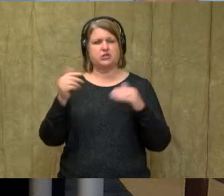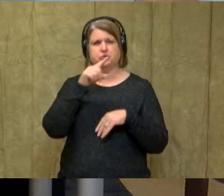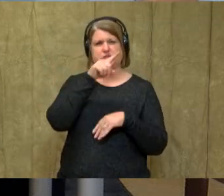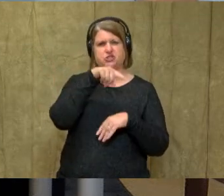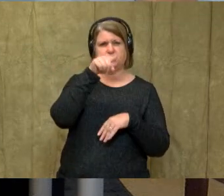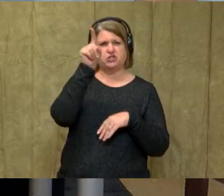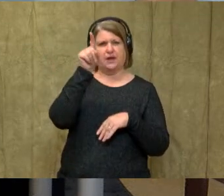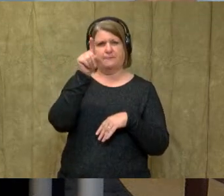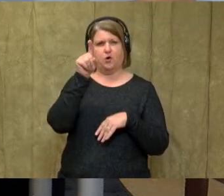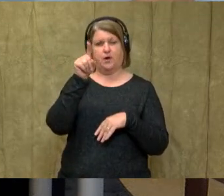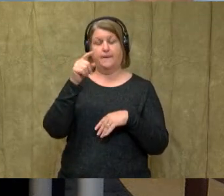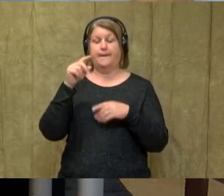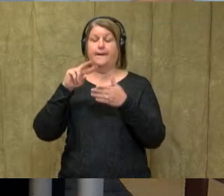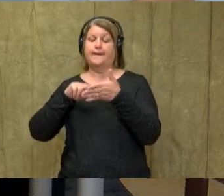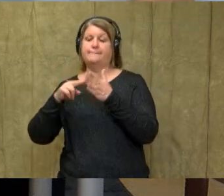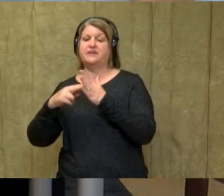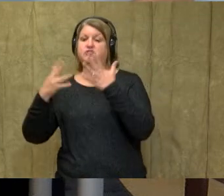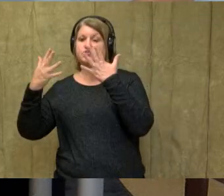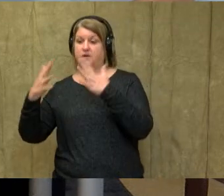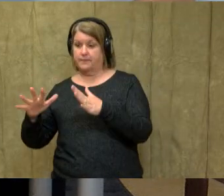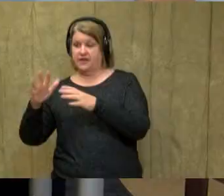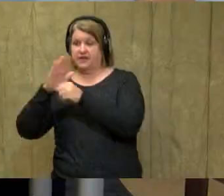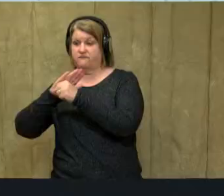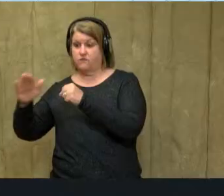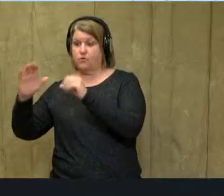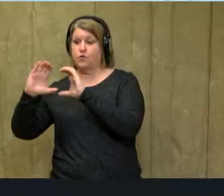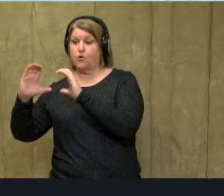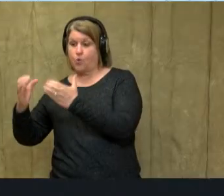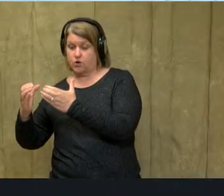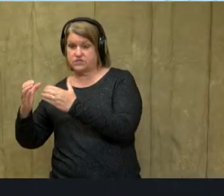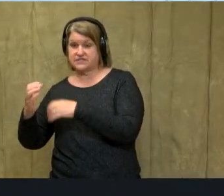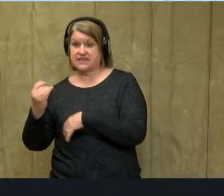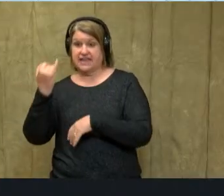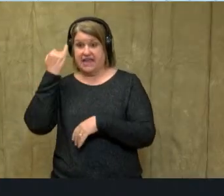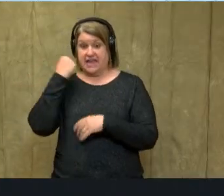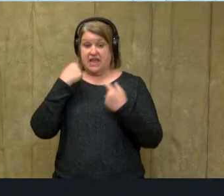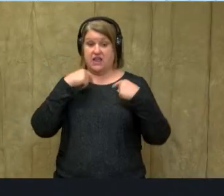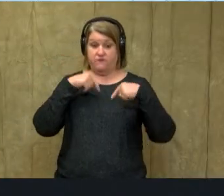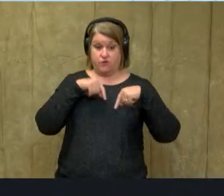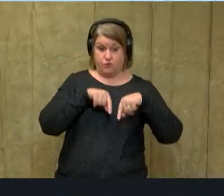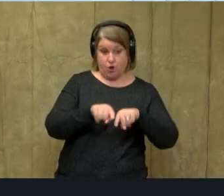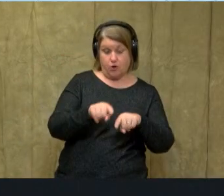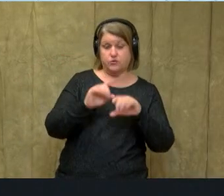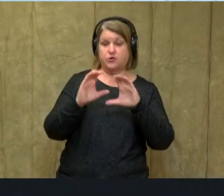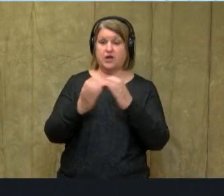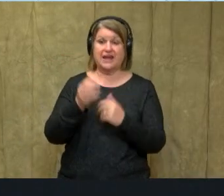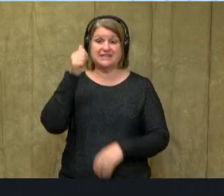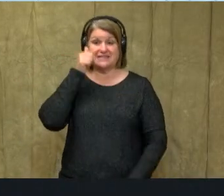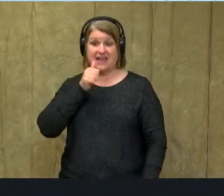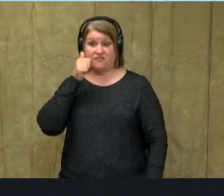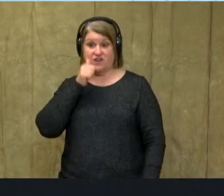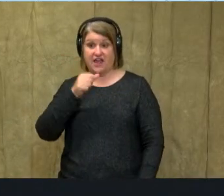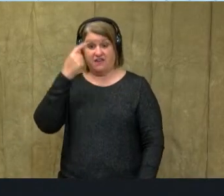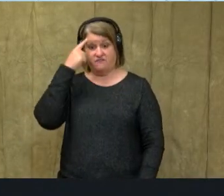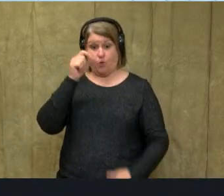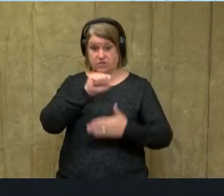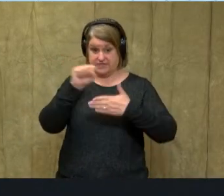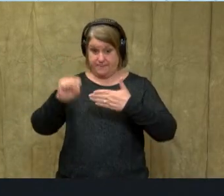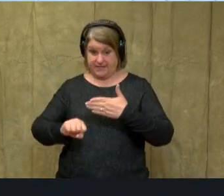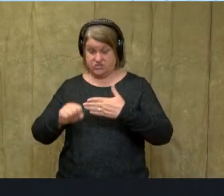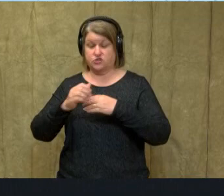entire credit, means you've completed a full course. So if you go to a class every day for a